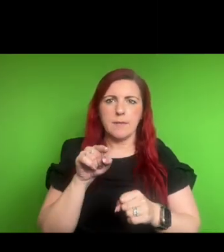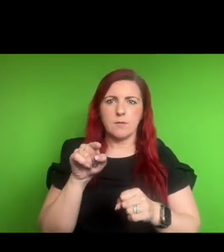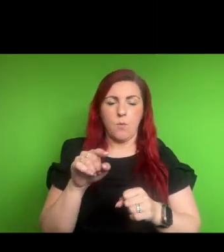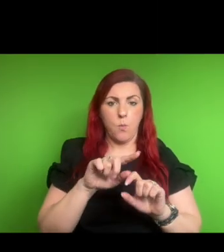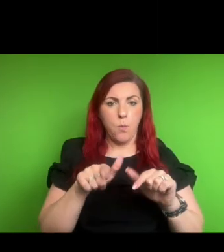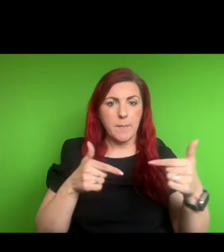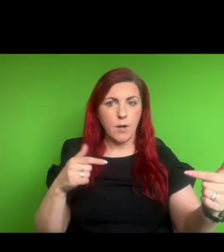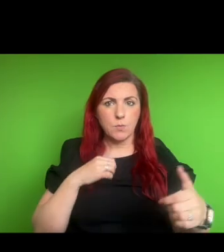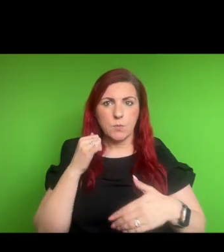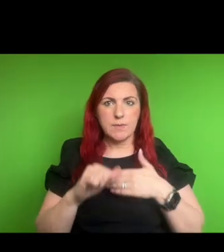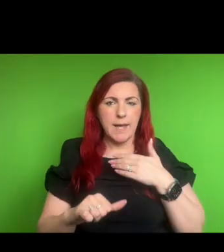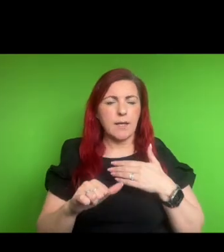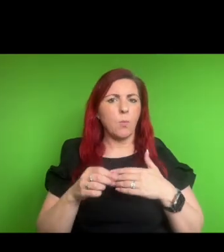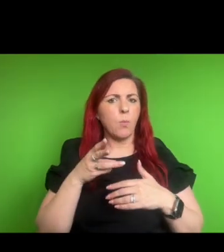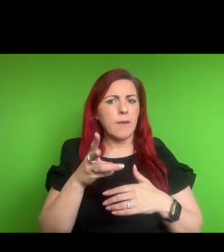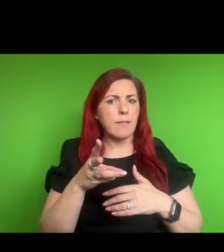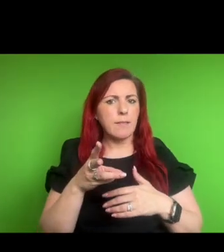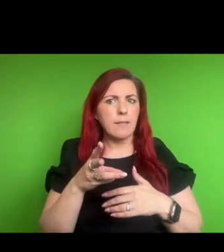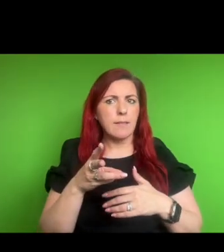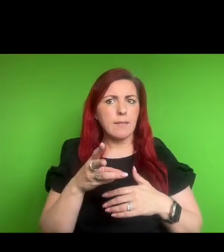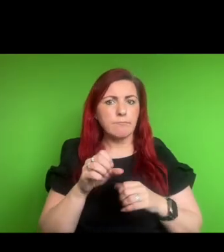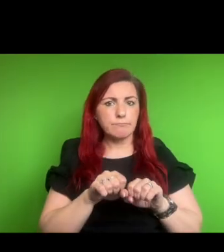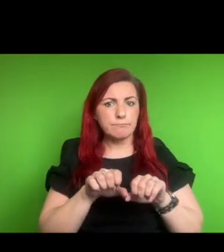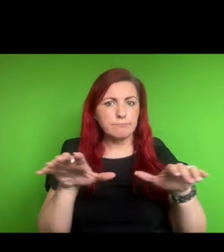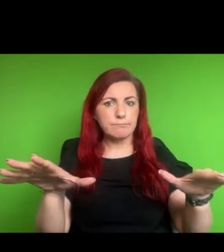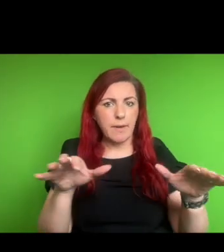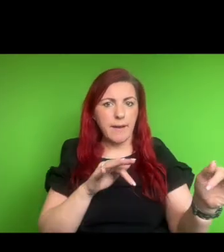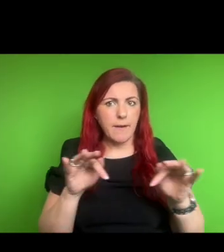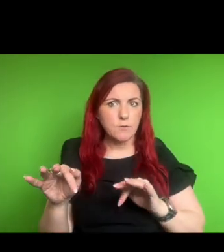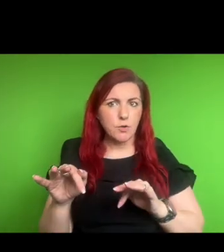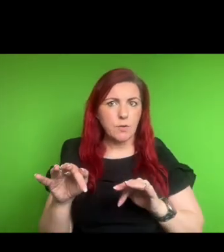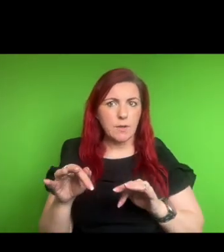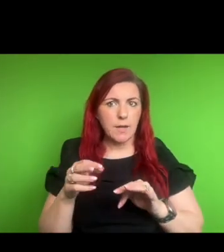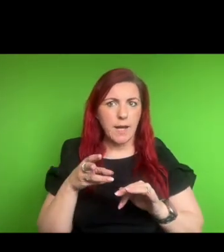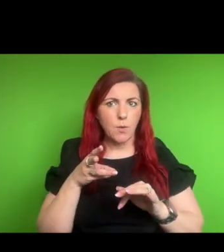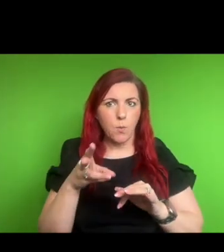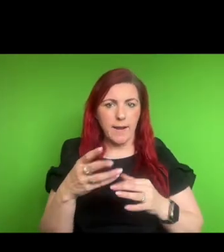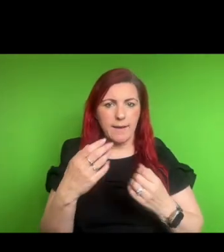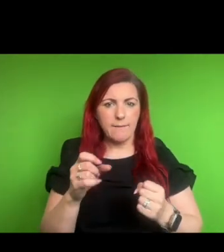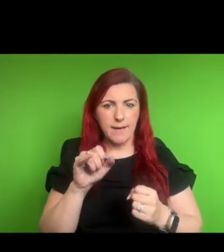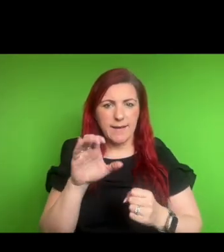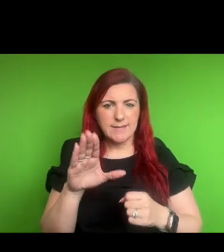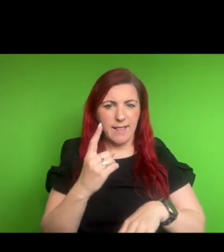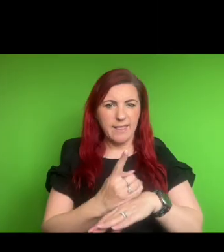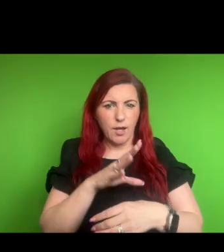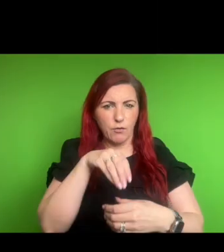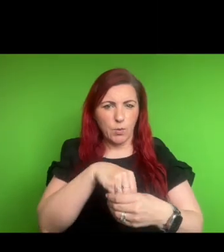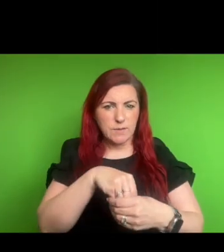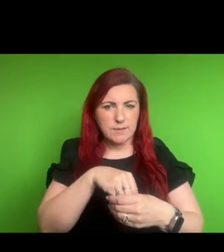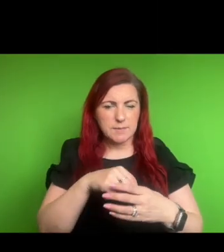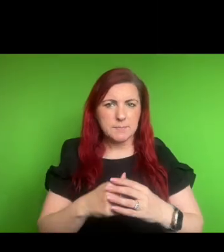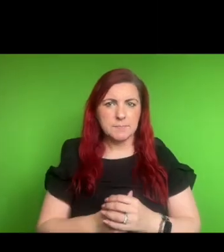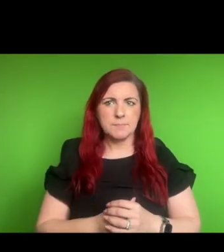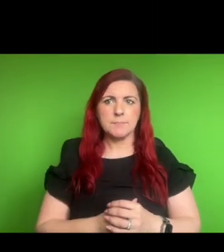we would like to know, is it going to be distributed to people afterwards, and will that recording have ISL interpretation?